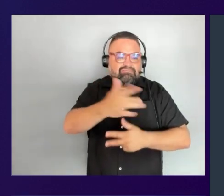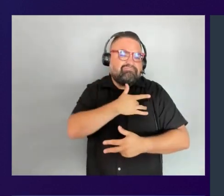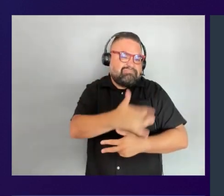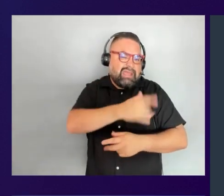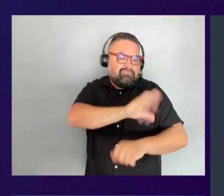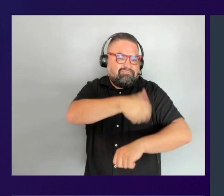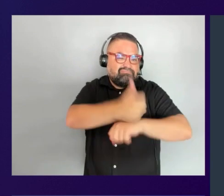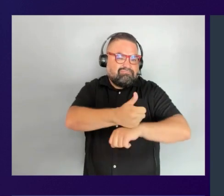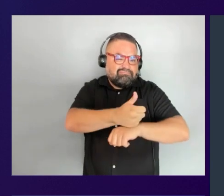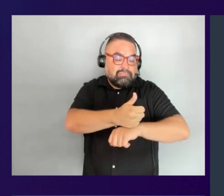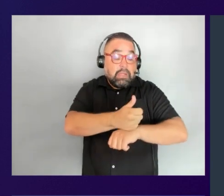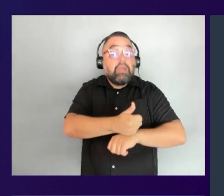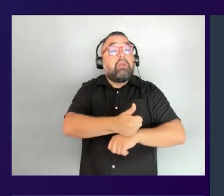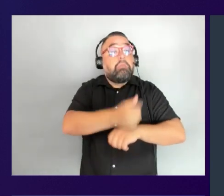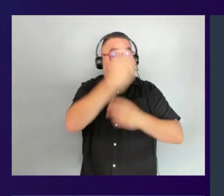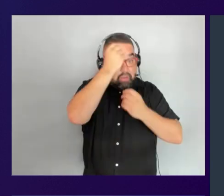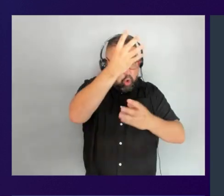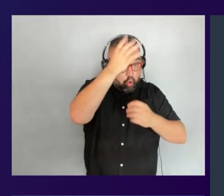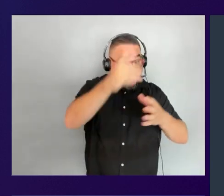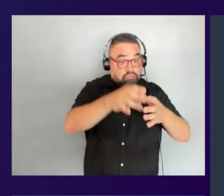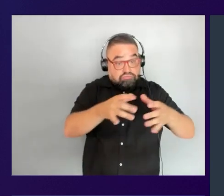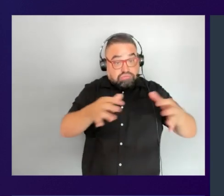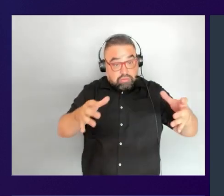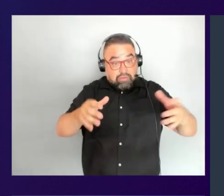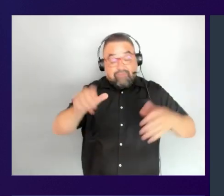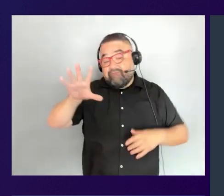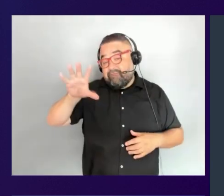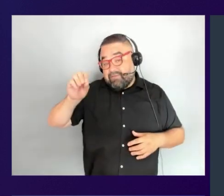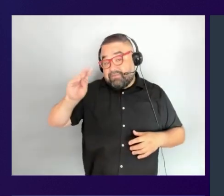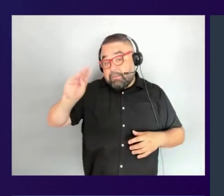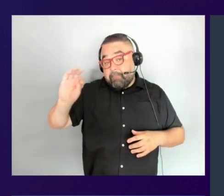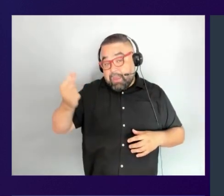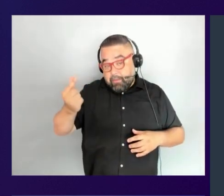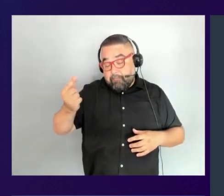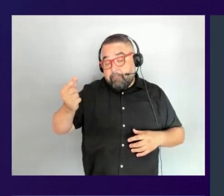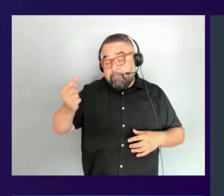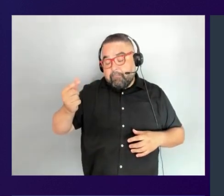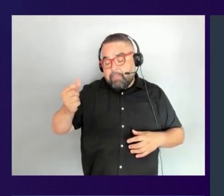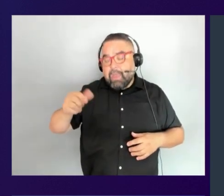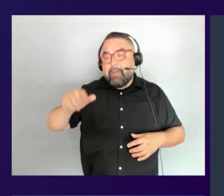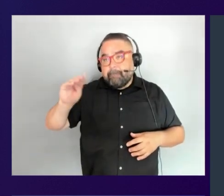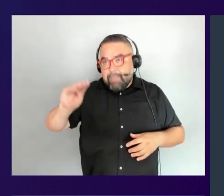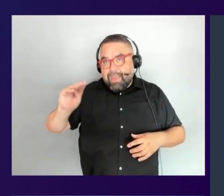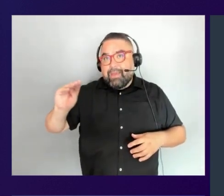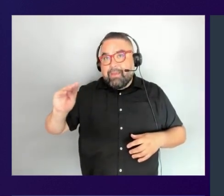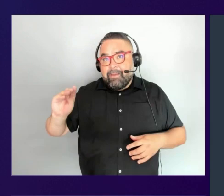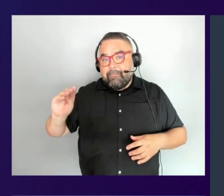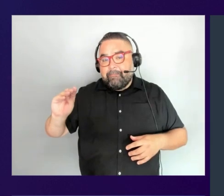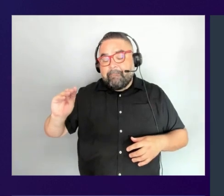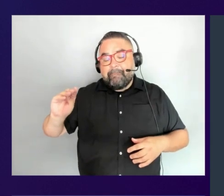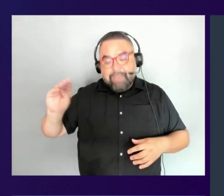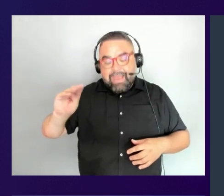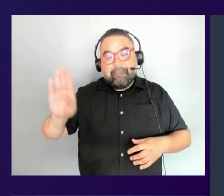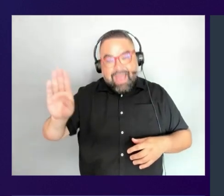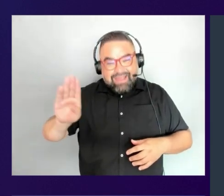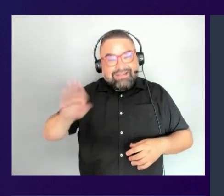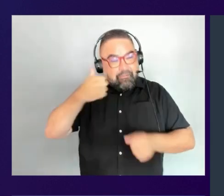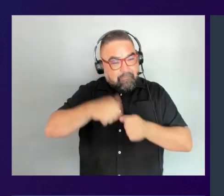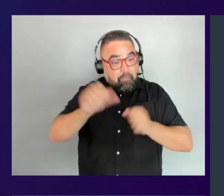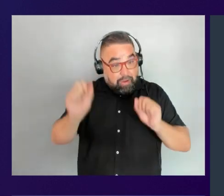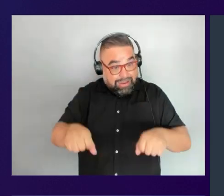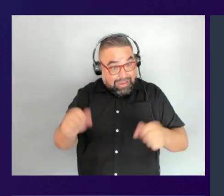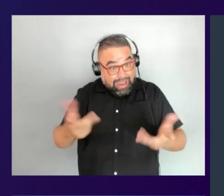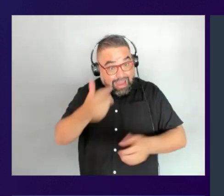grows. It's 50 megabytes per second of throughput per terabyte of data with the ability to burst up to 100 megabytes per second per